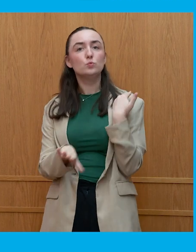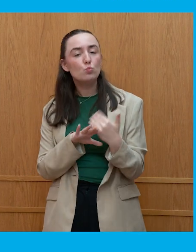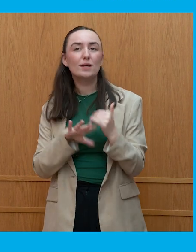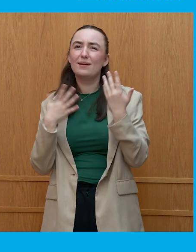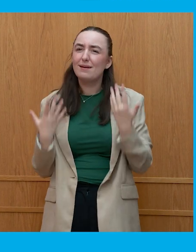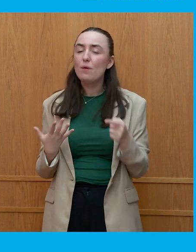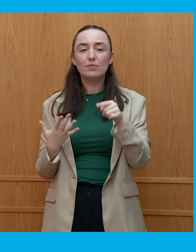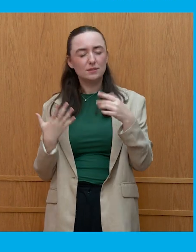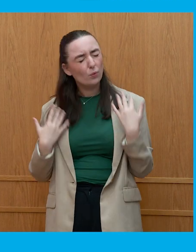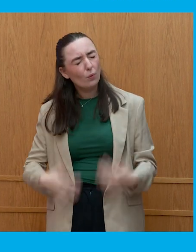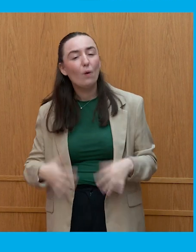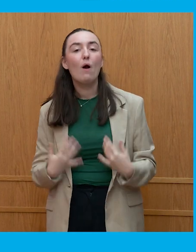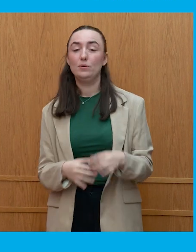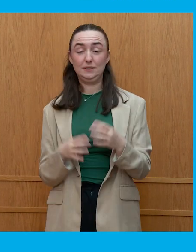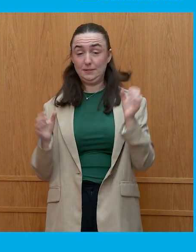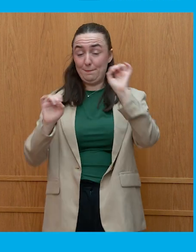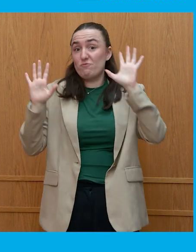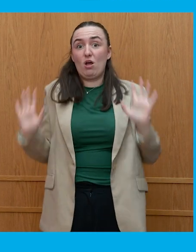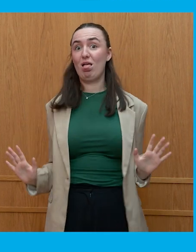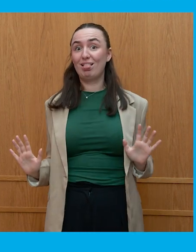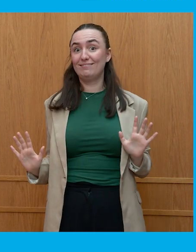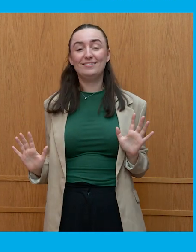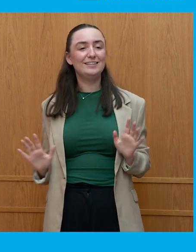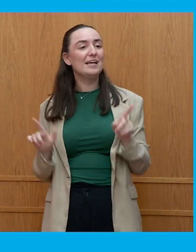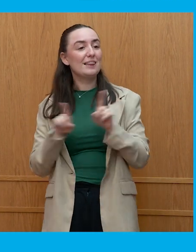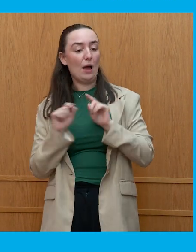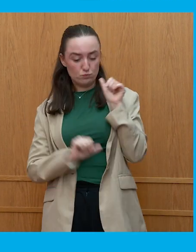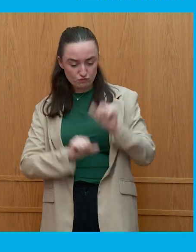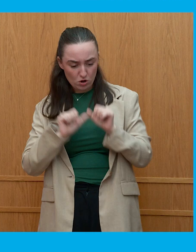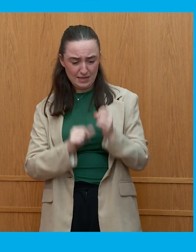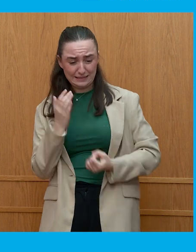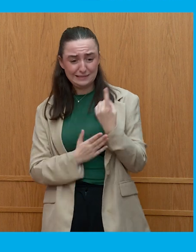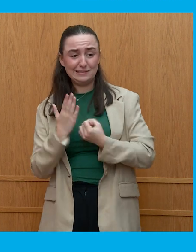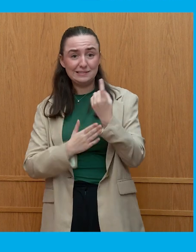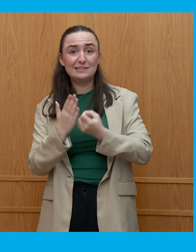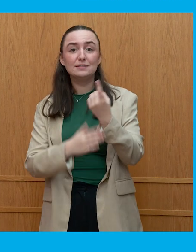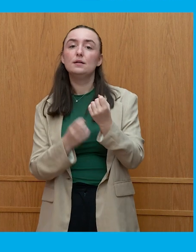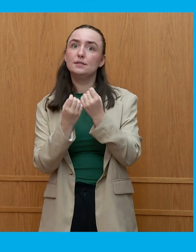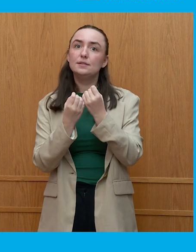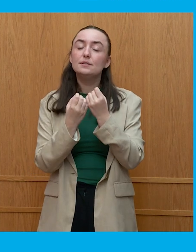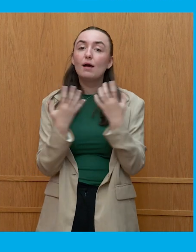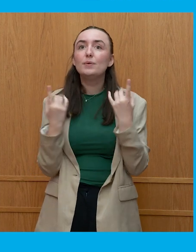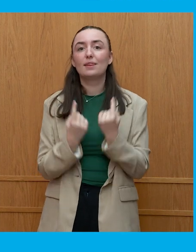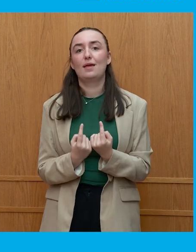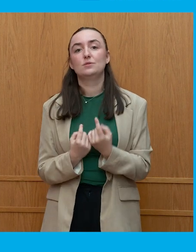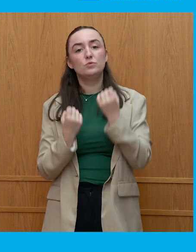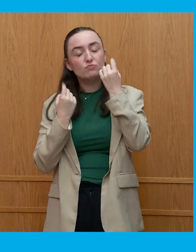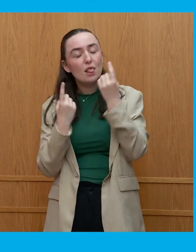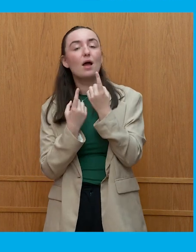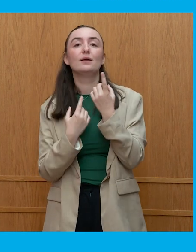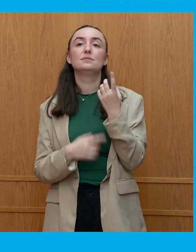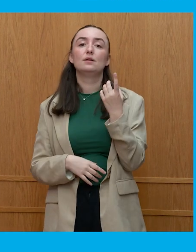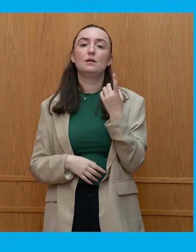a miracle. We went through the process and we realized many times that it was a